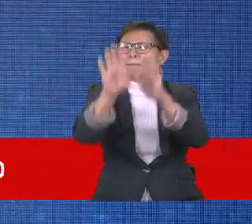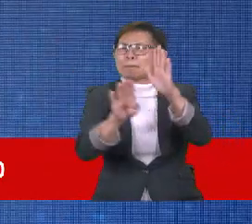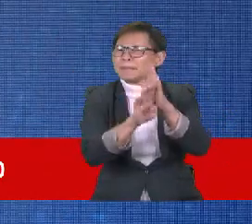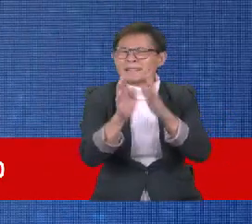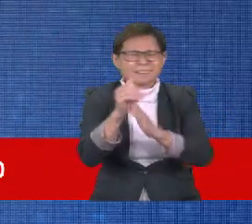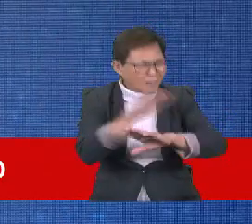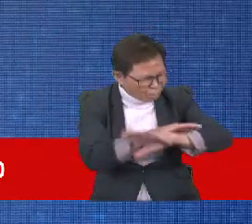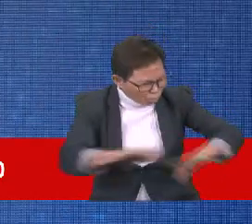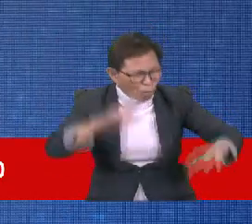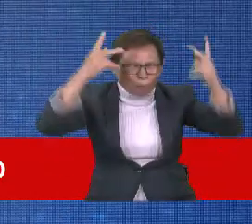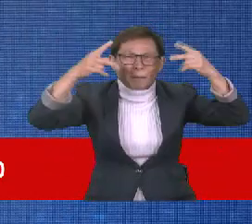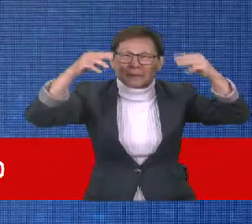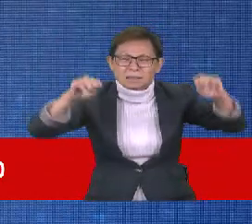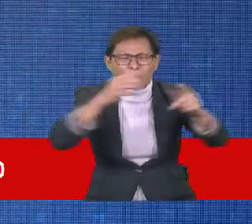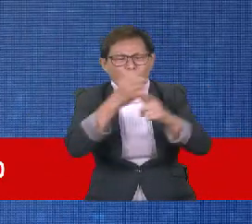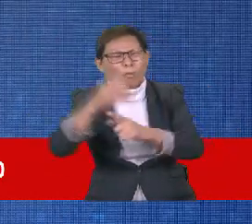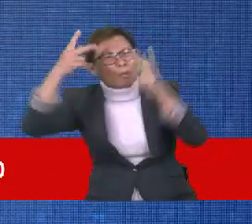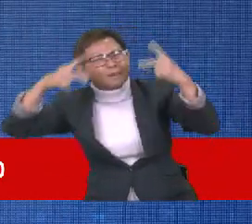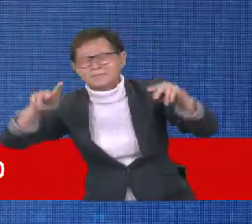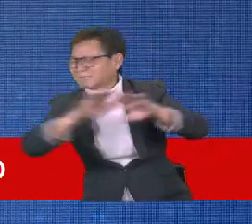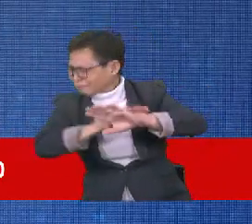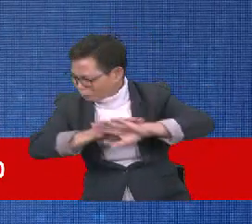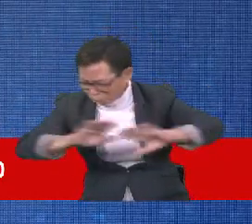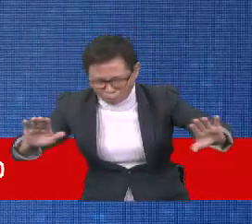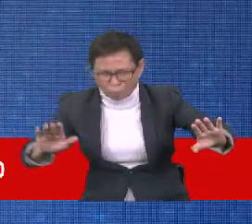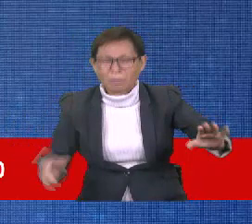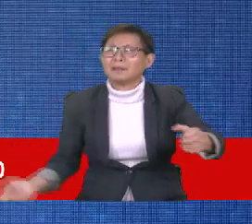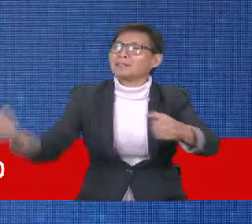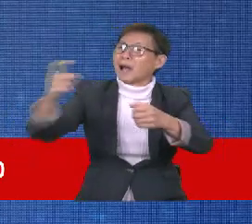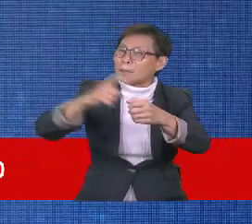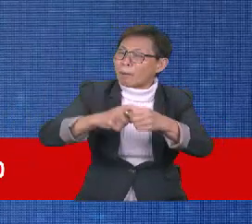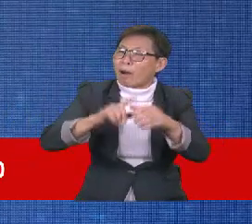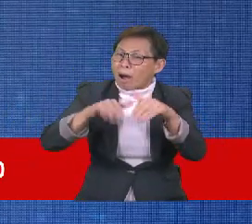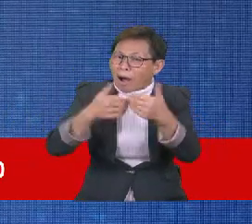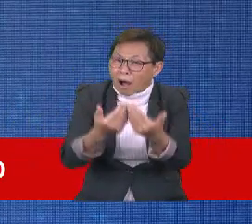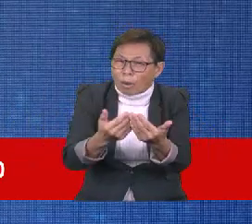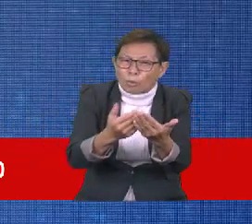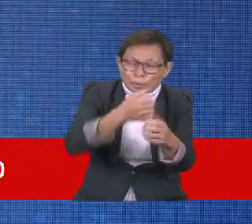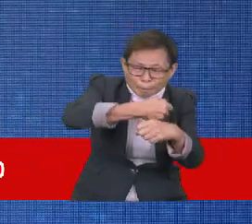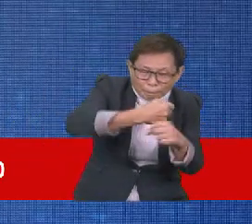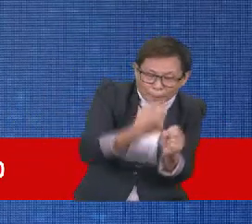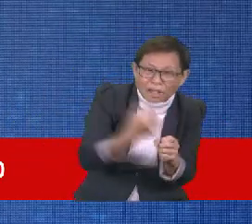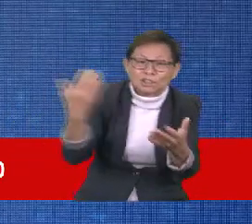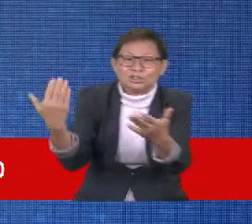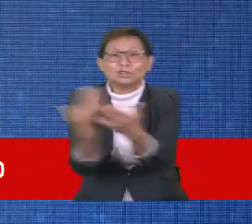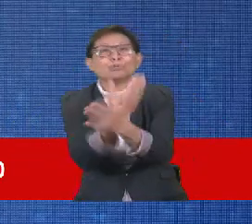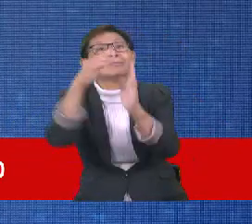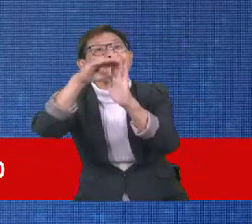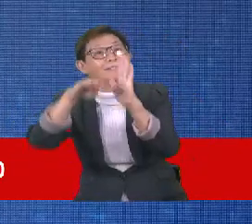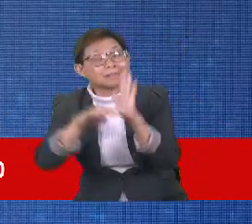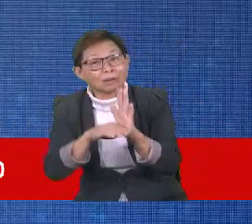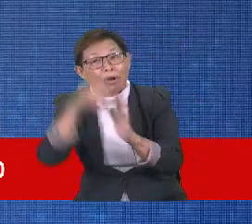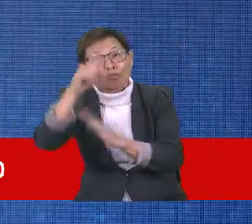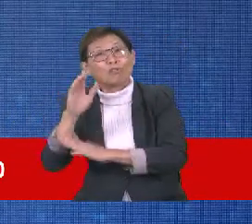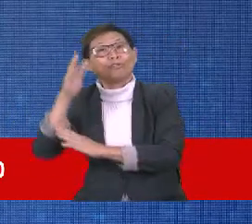the presidents. It's about how we craft a new agenda